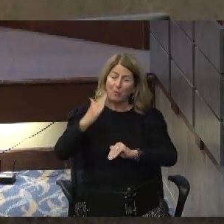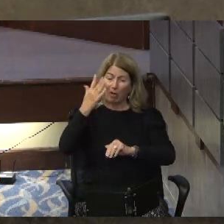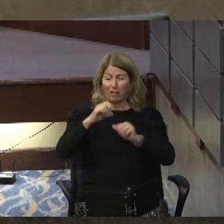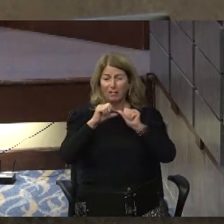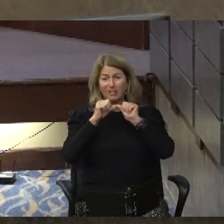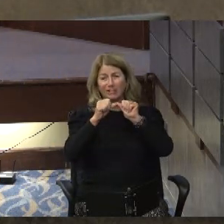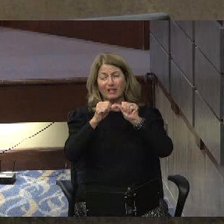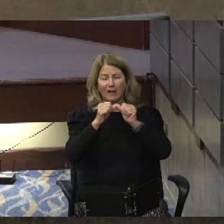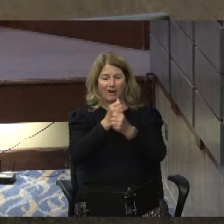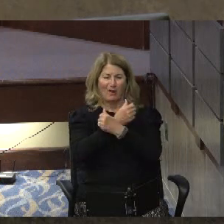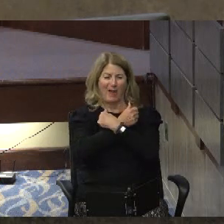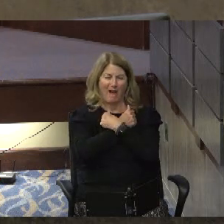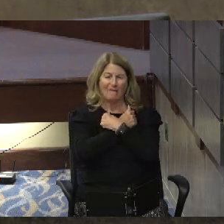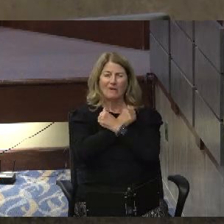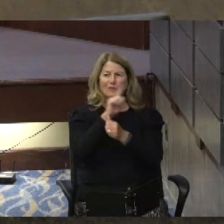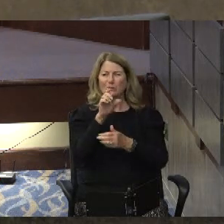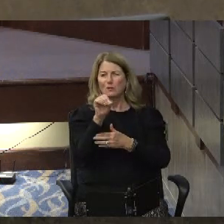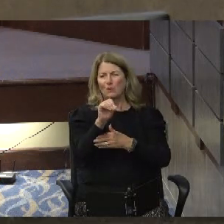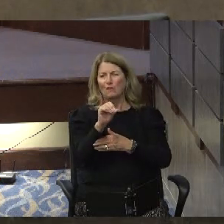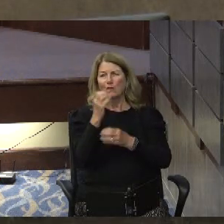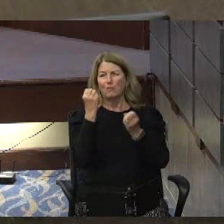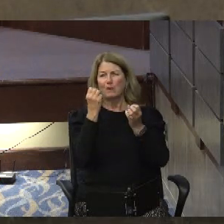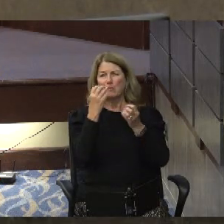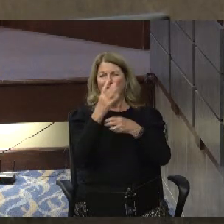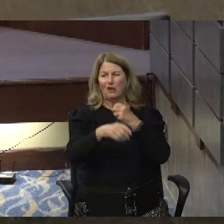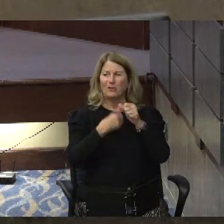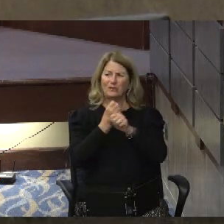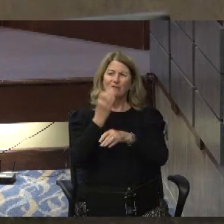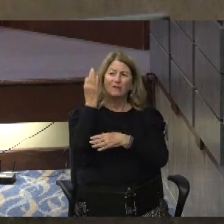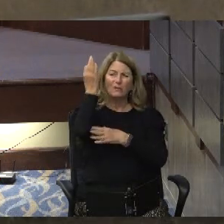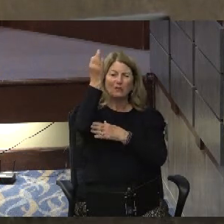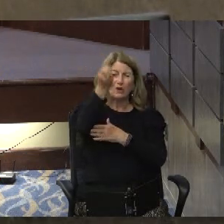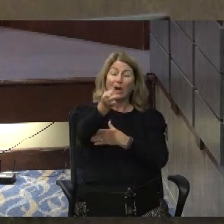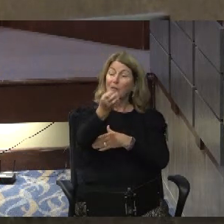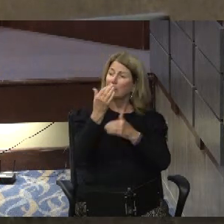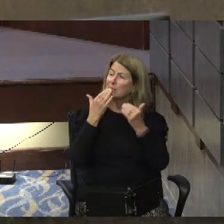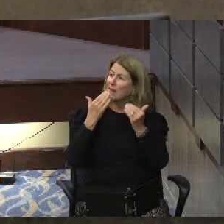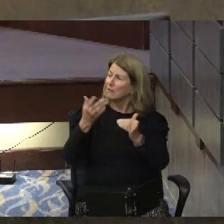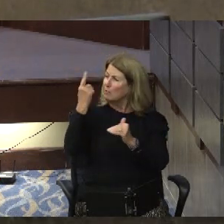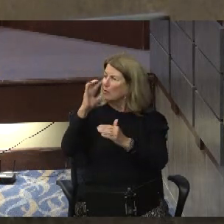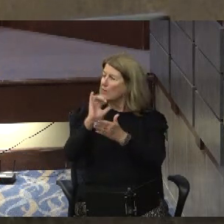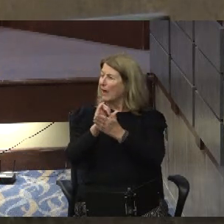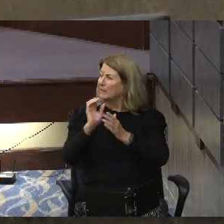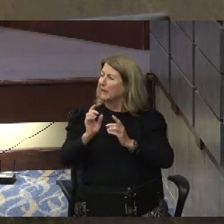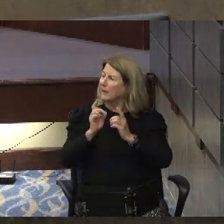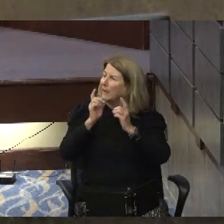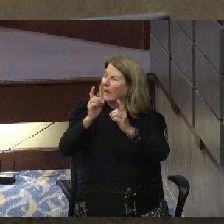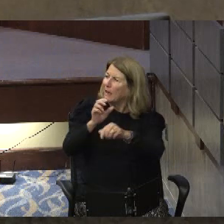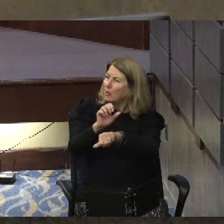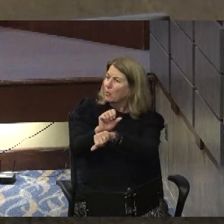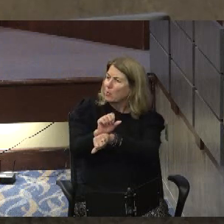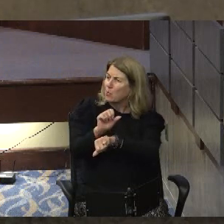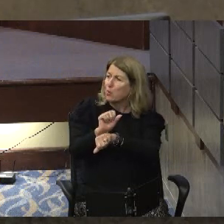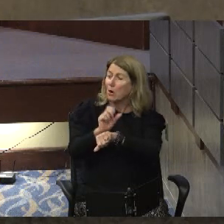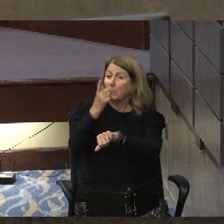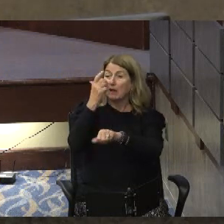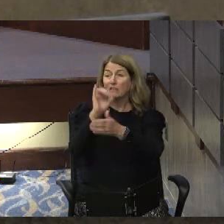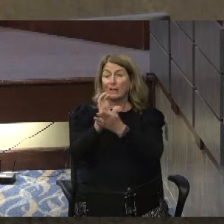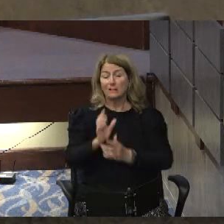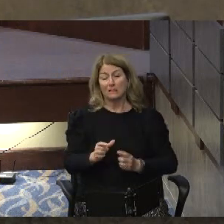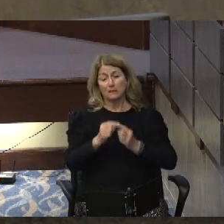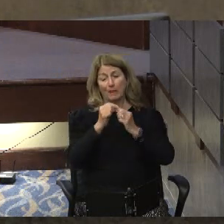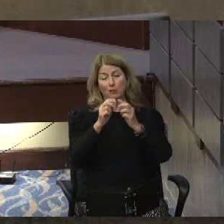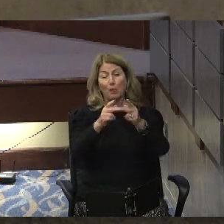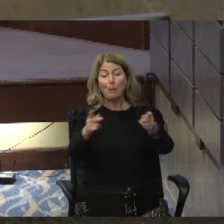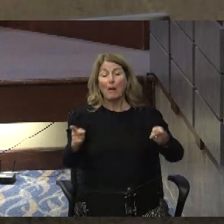zoo in the years ahead. And so I'm thankful for that dedicated work because it's a special place for families